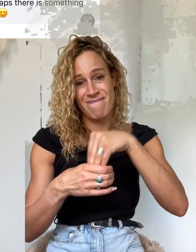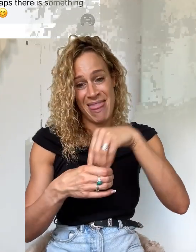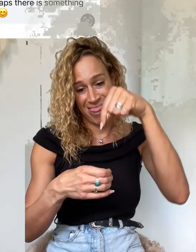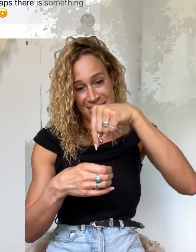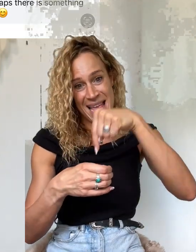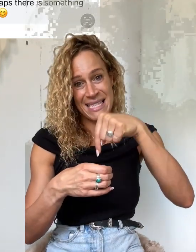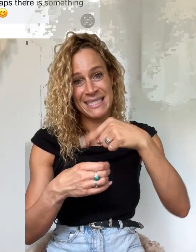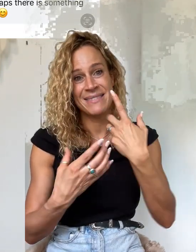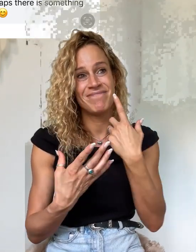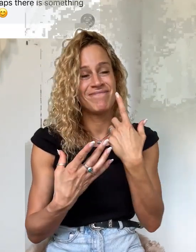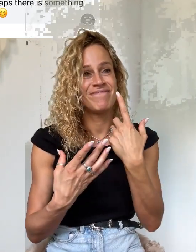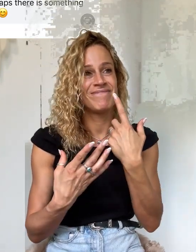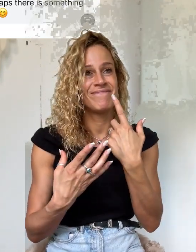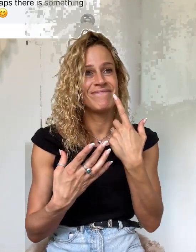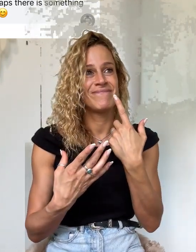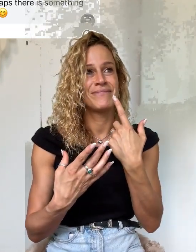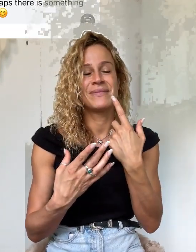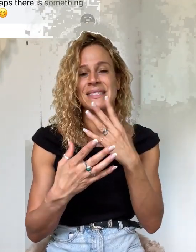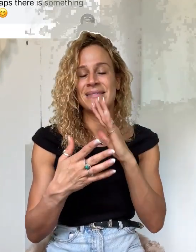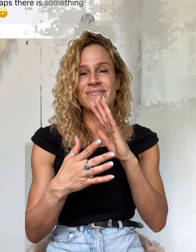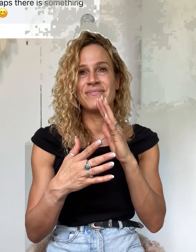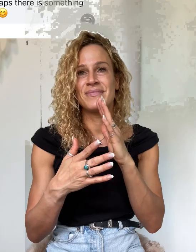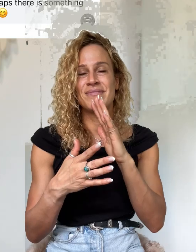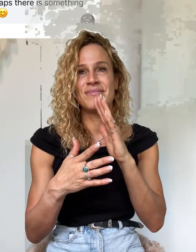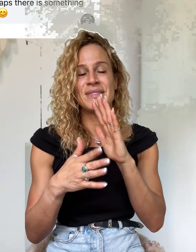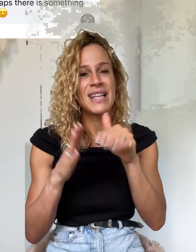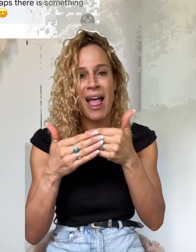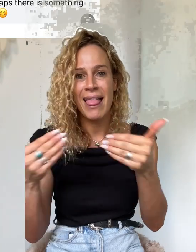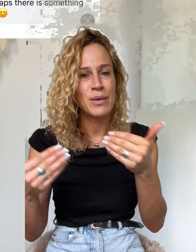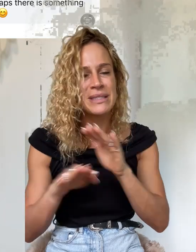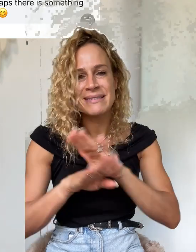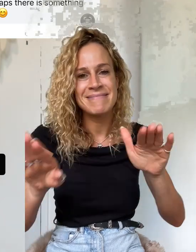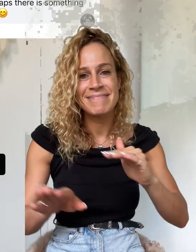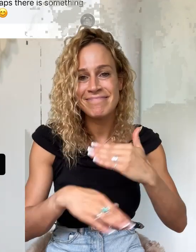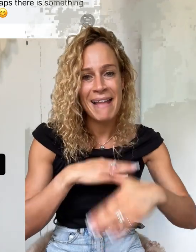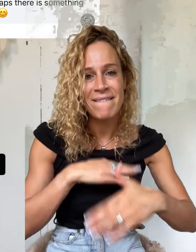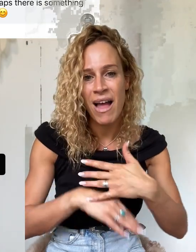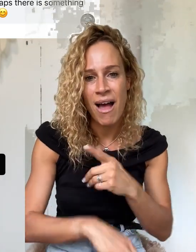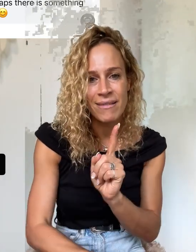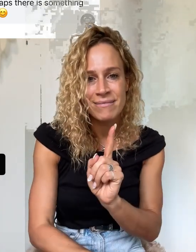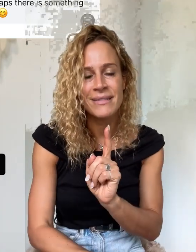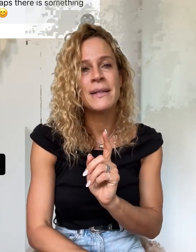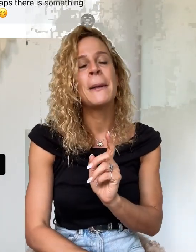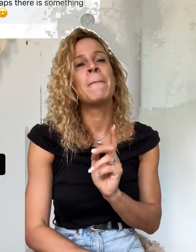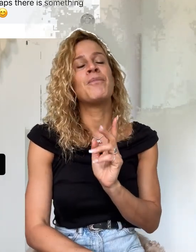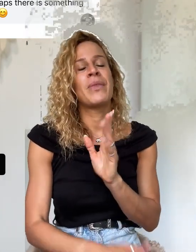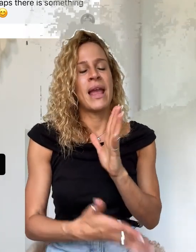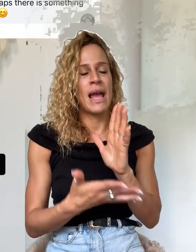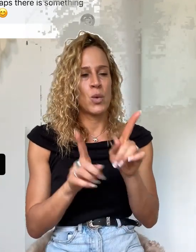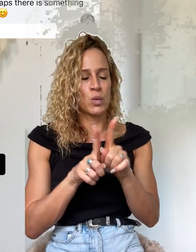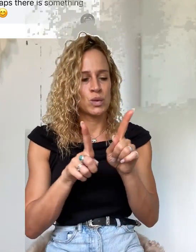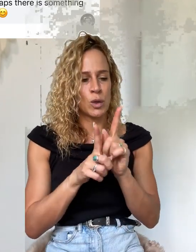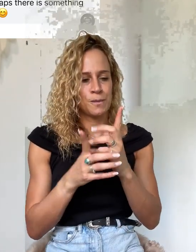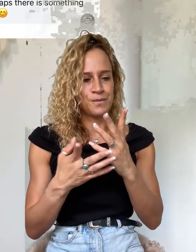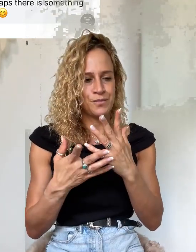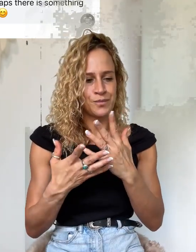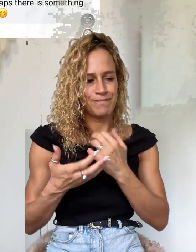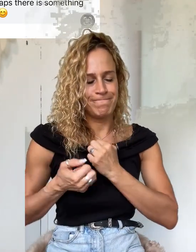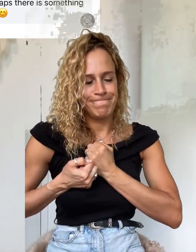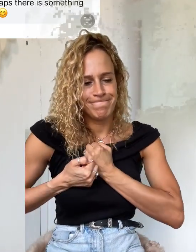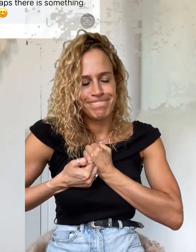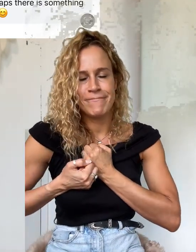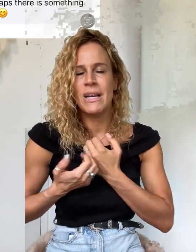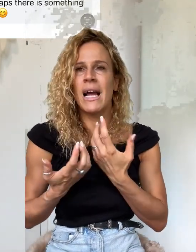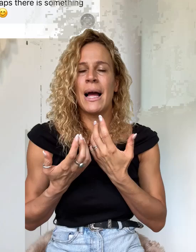of. And I'm just going to throw this caveat in there as well, because this is something I've held on to when